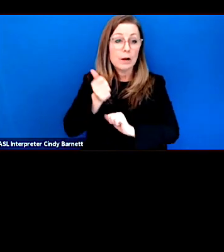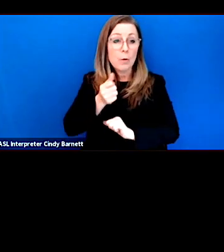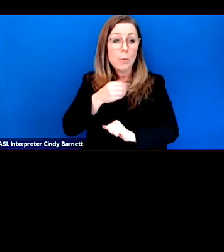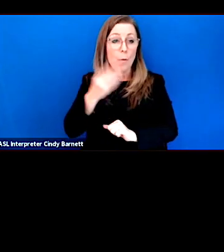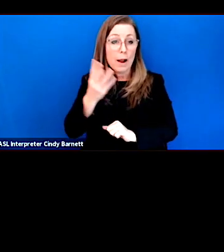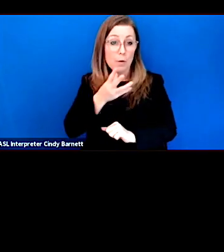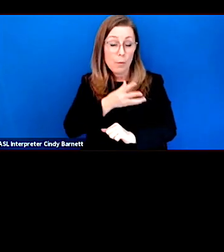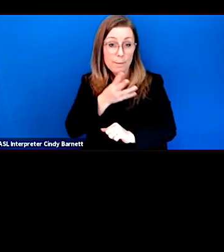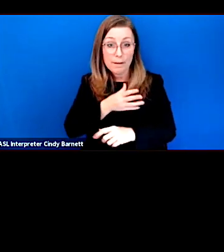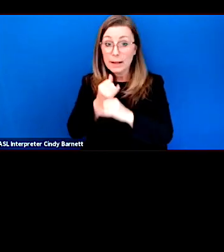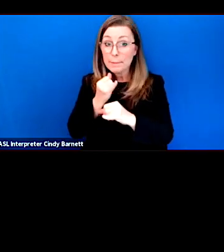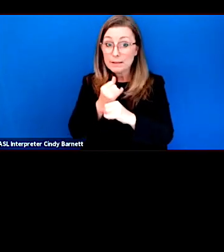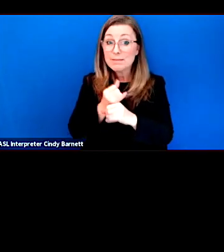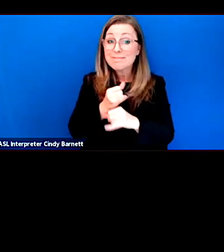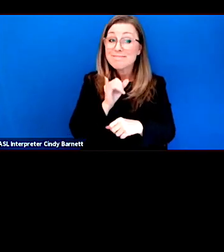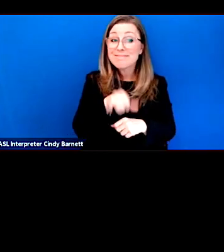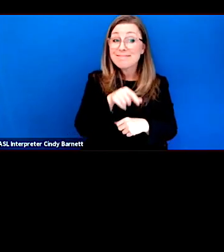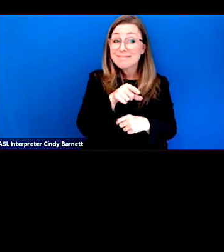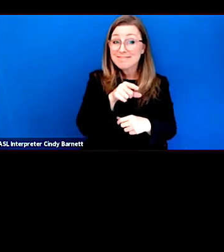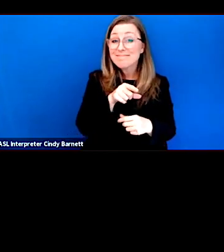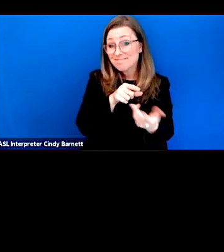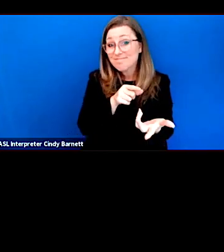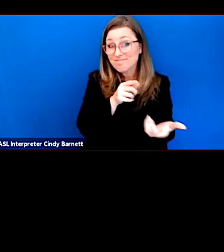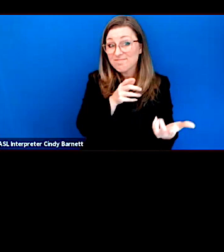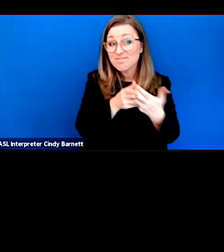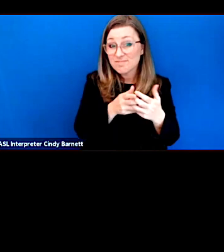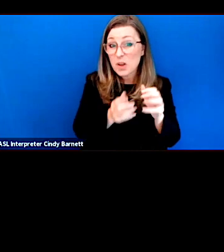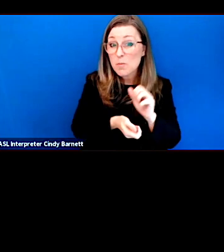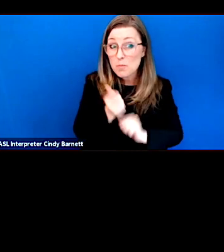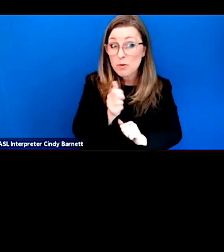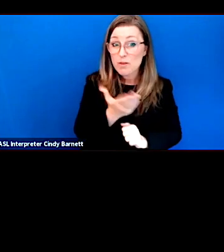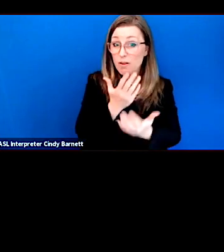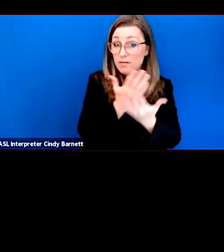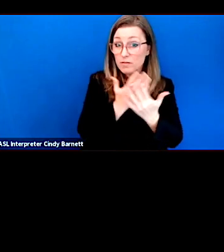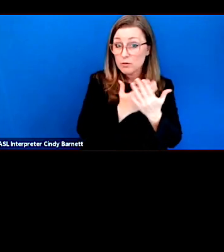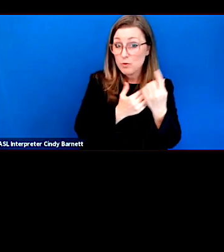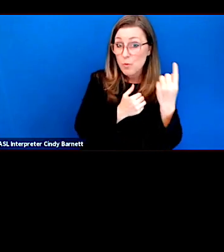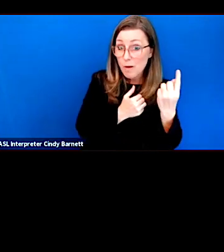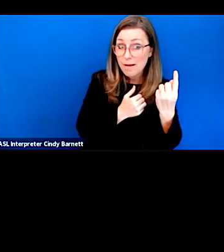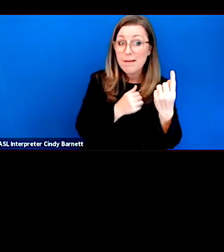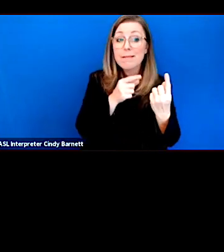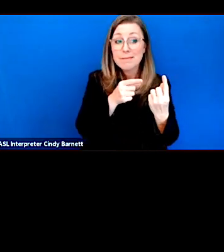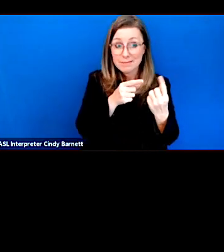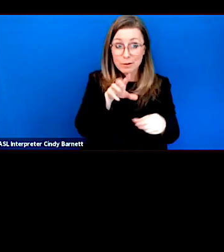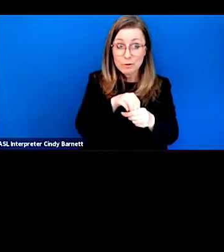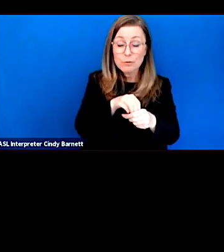what would fulfill all of those filter ones, that it's about Black women, that it's about undergraduates, it's about engineering.